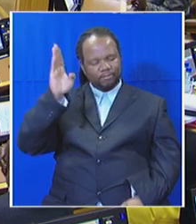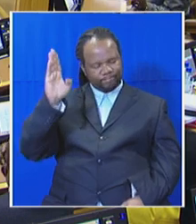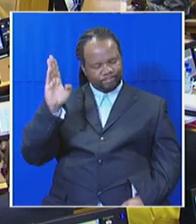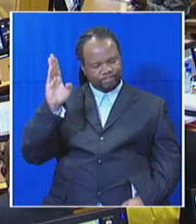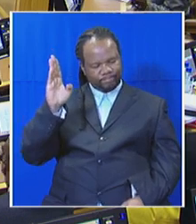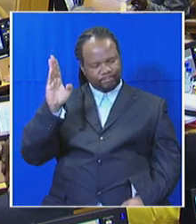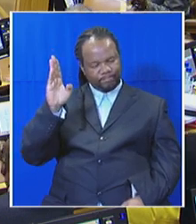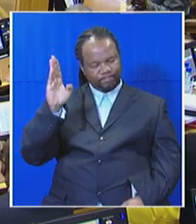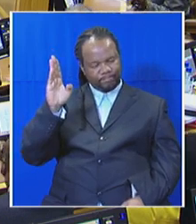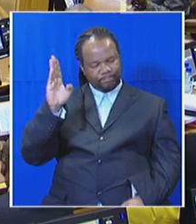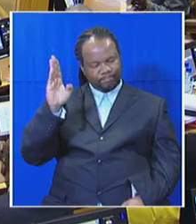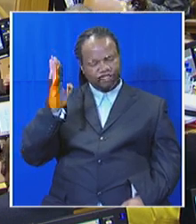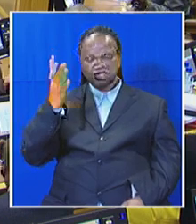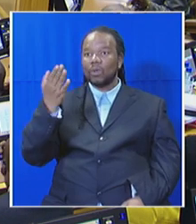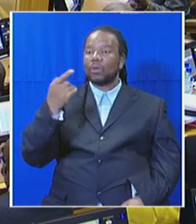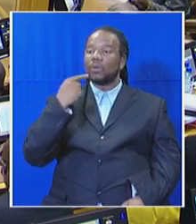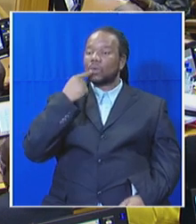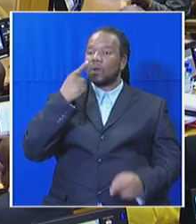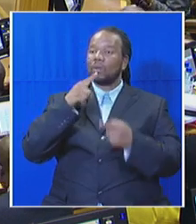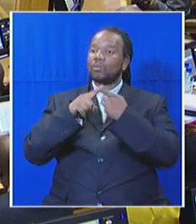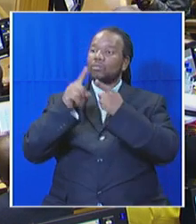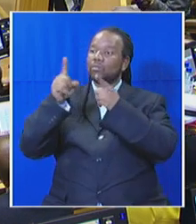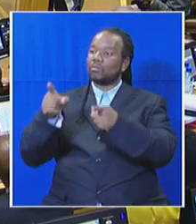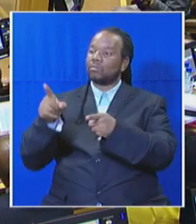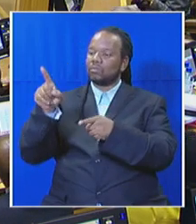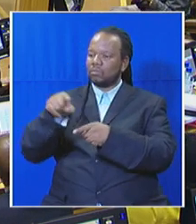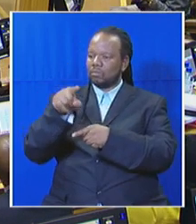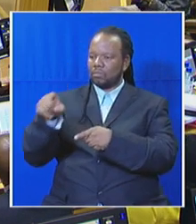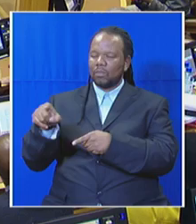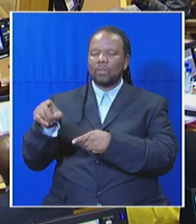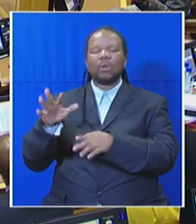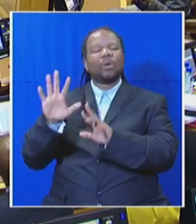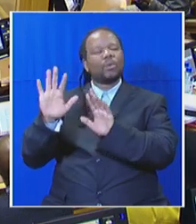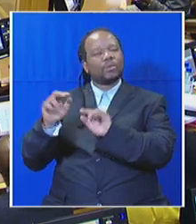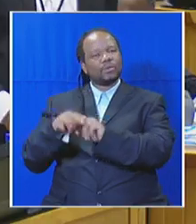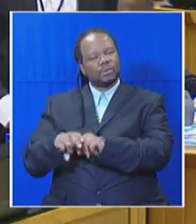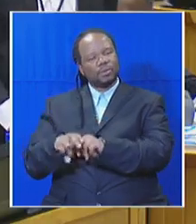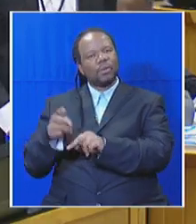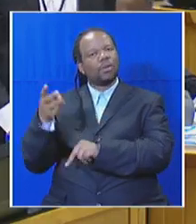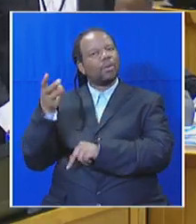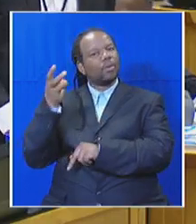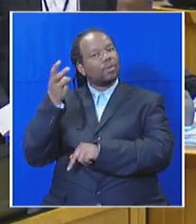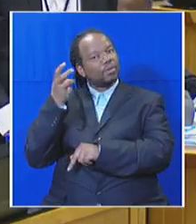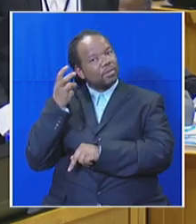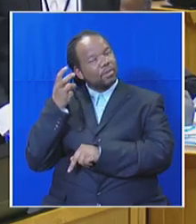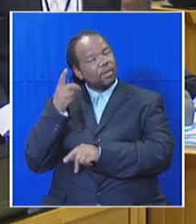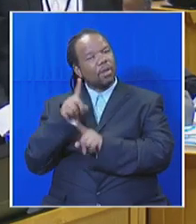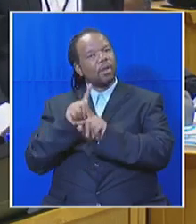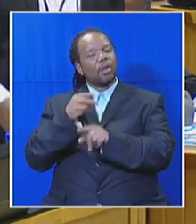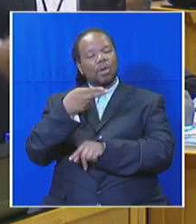you called us to order on. We sat down. We listened to the question of Honorable